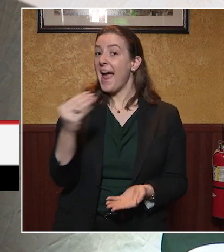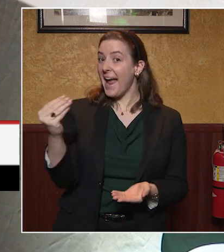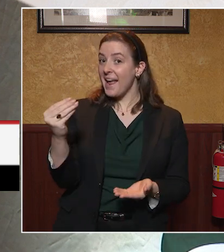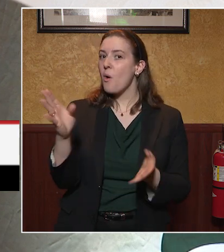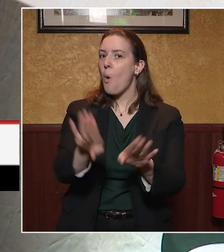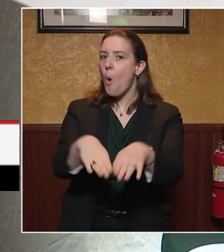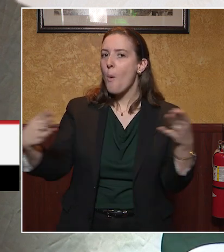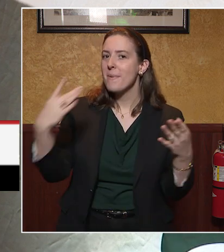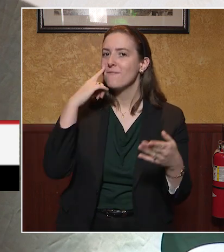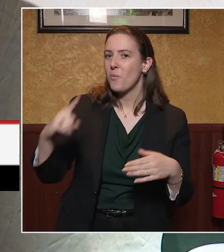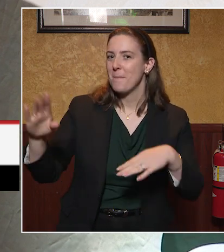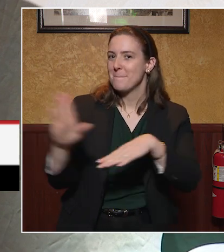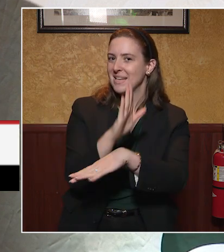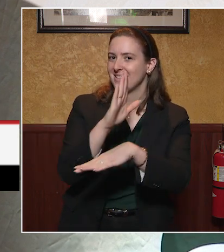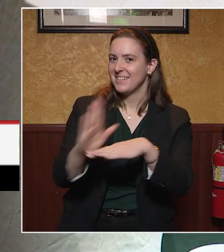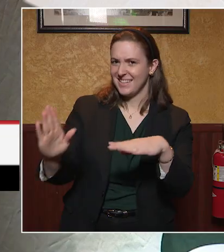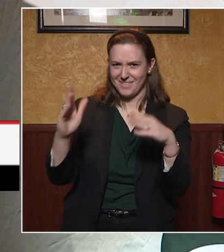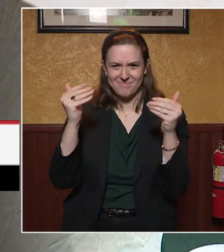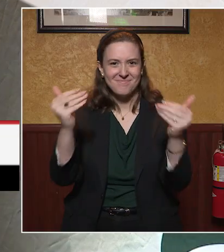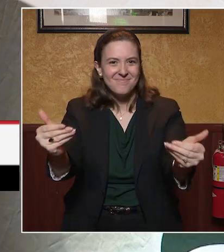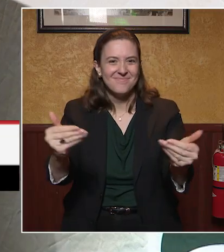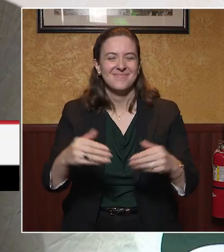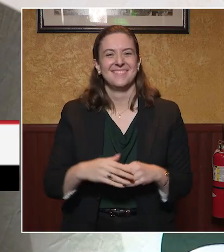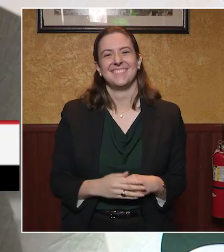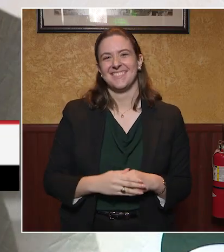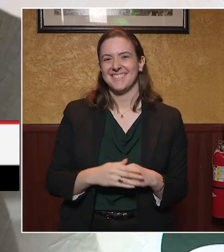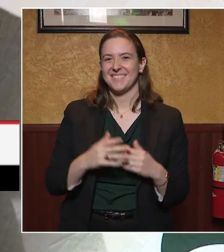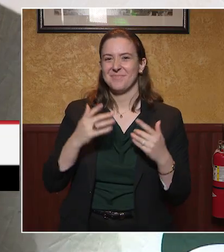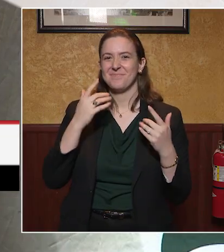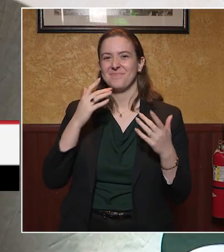is open for business.